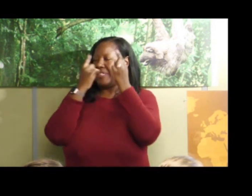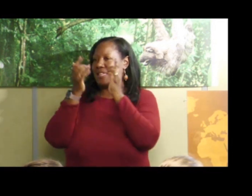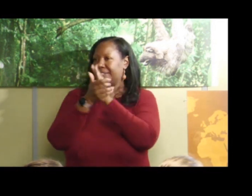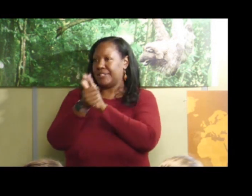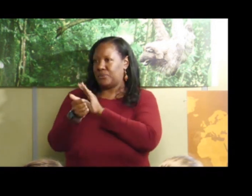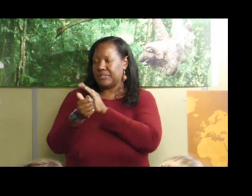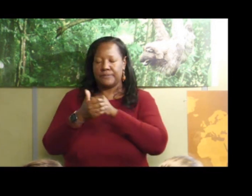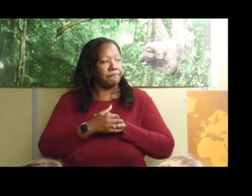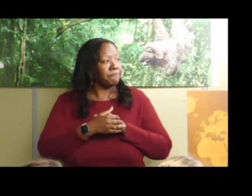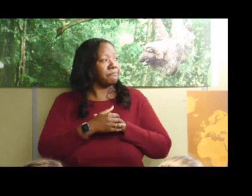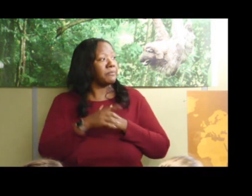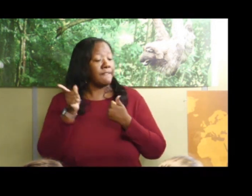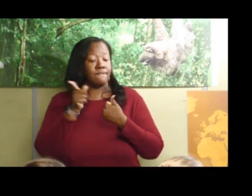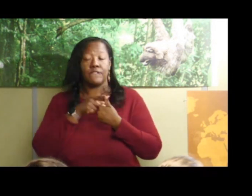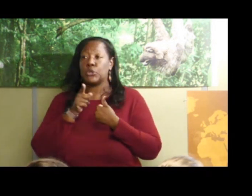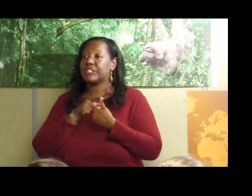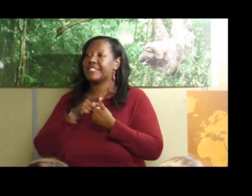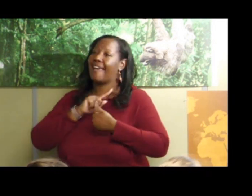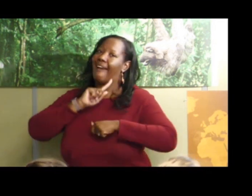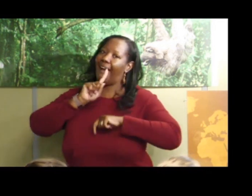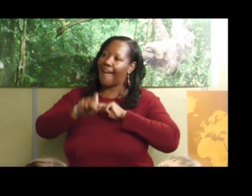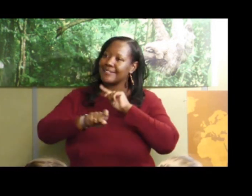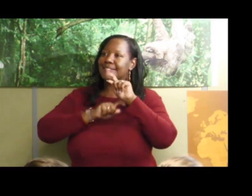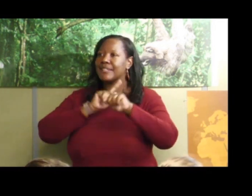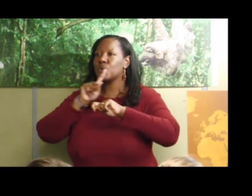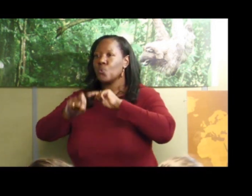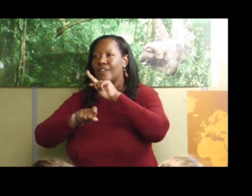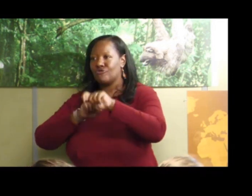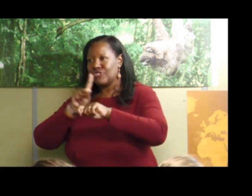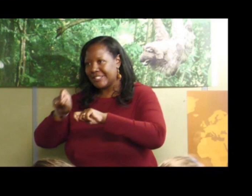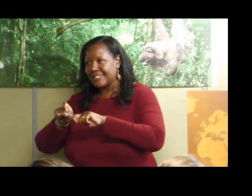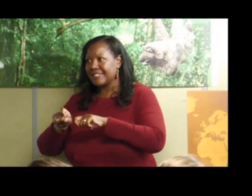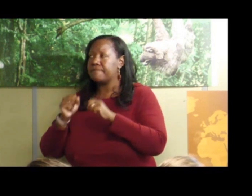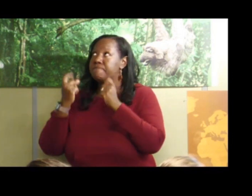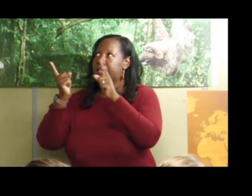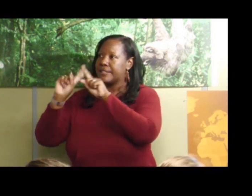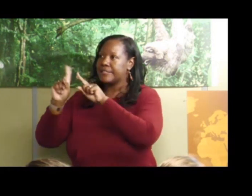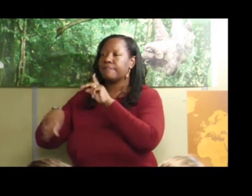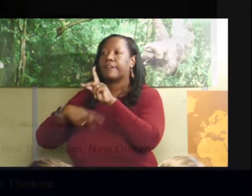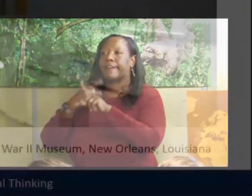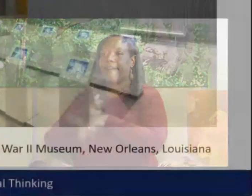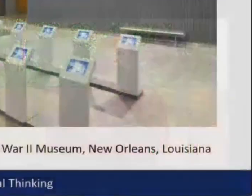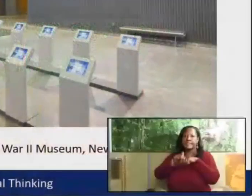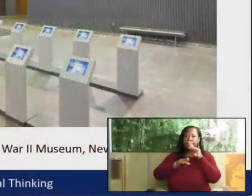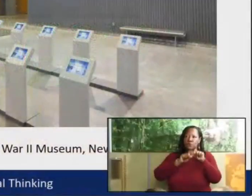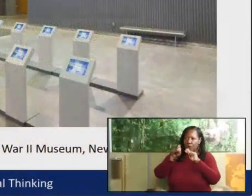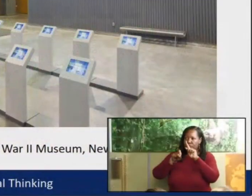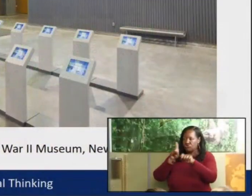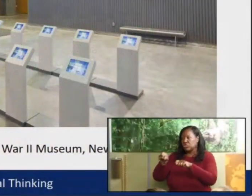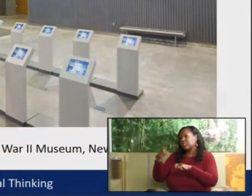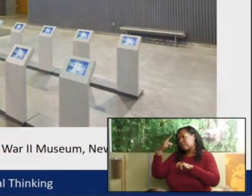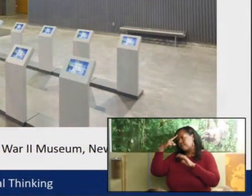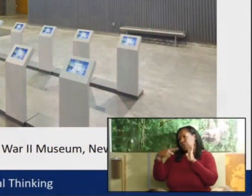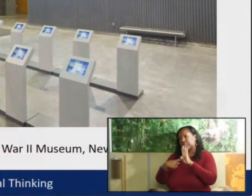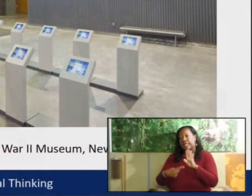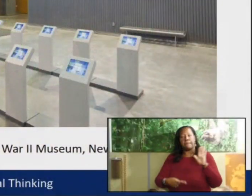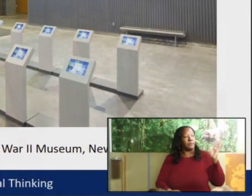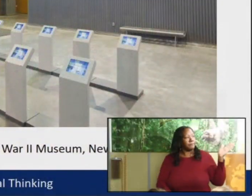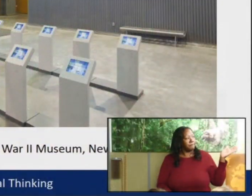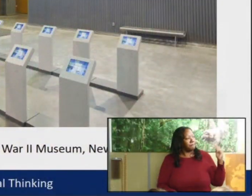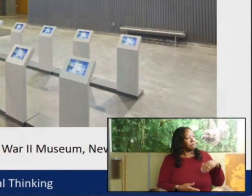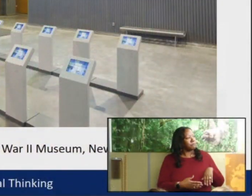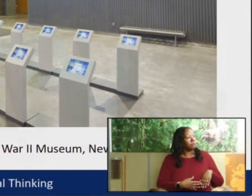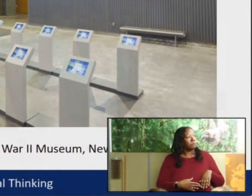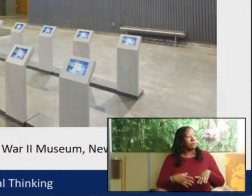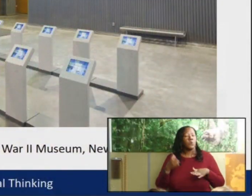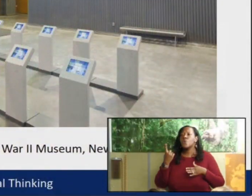First of all, asking questions, a lot of different kinds of questions. Here we have an example on the screen of a what